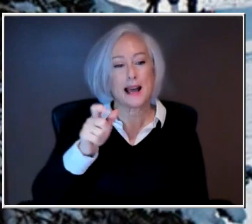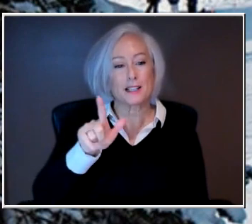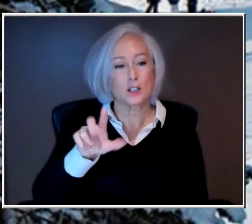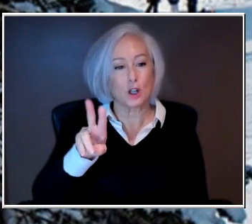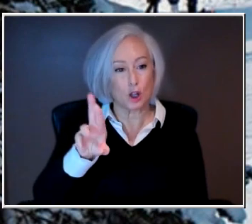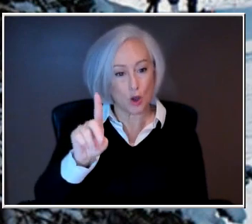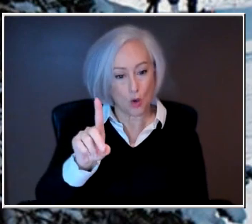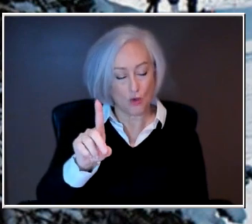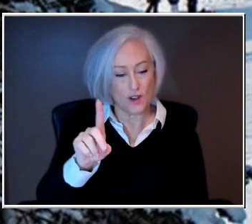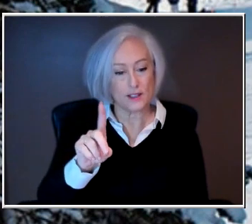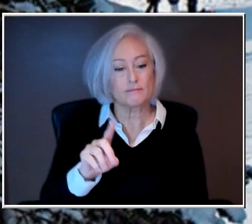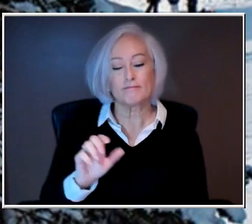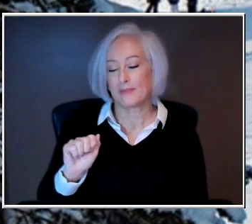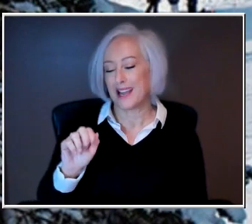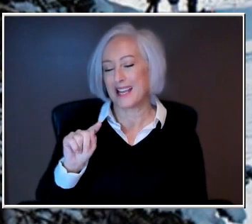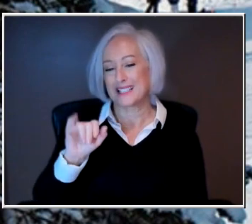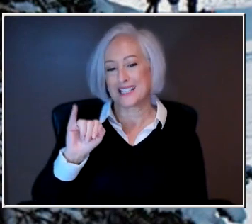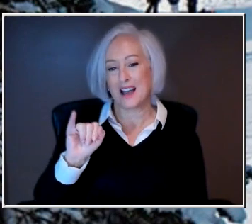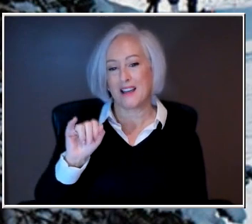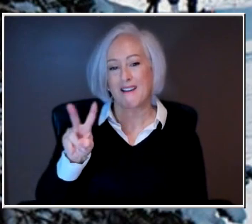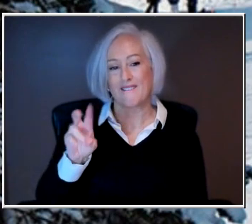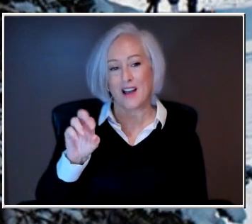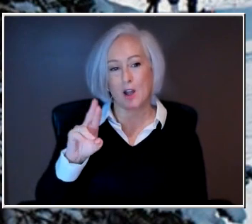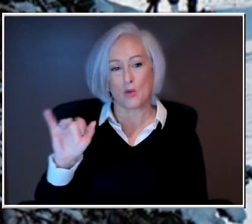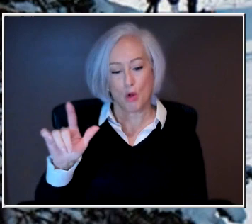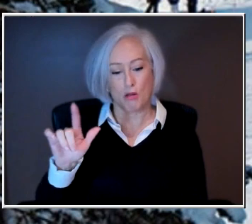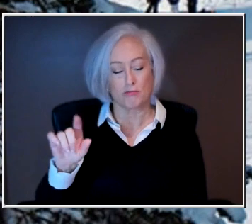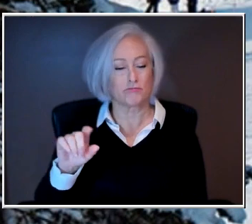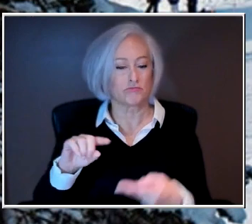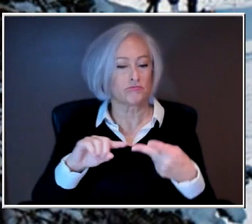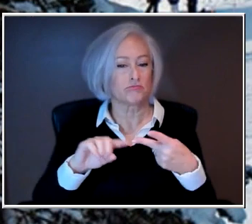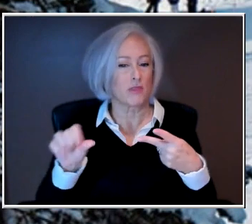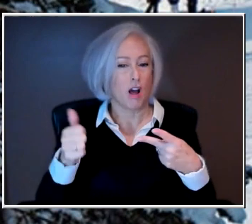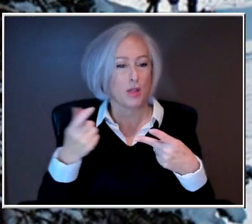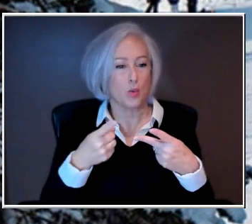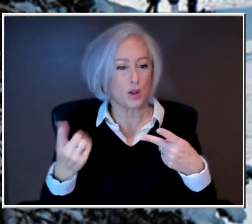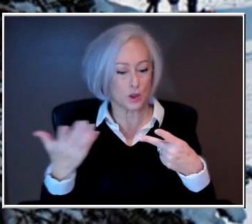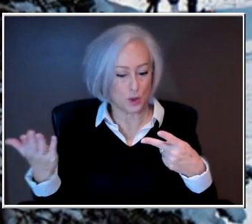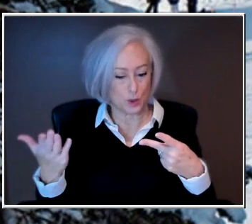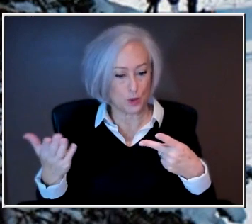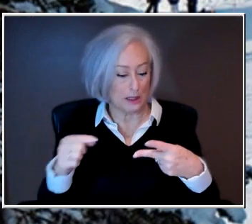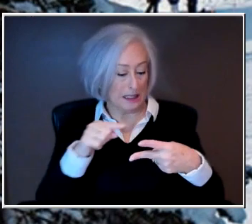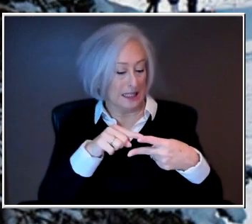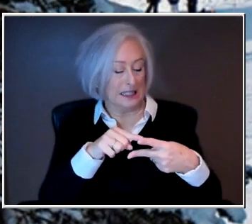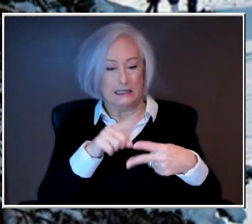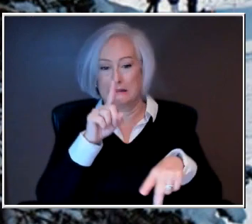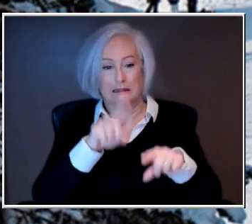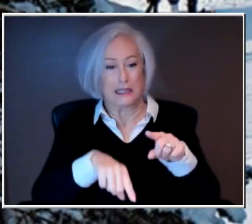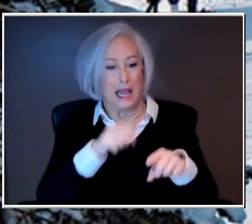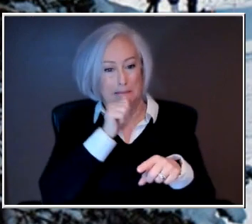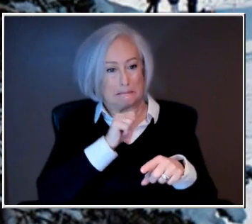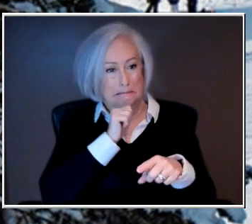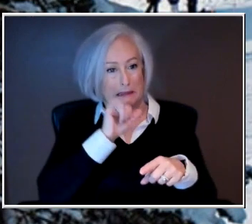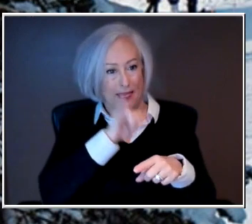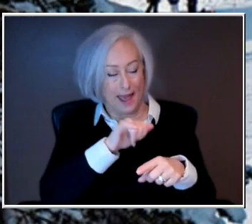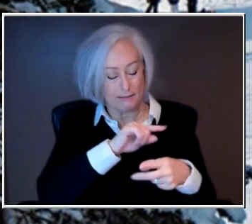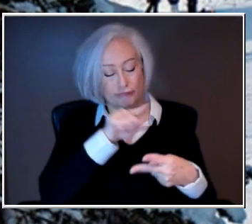Paxlovid. There is also molnupiravir for those people who cannot tolerate Paxlovid. But doing those things,